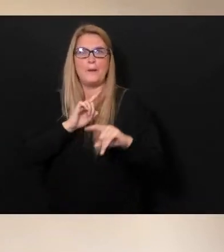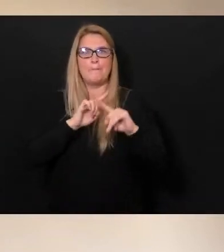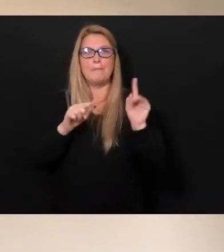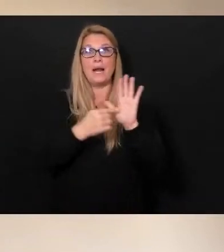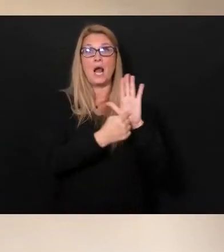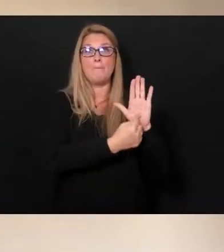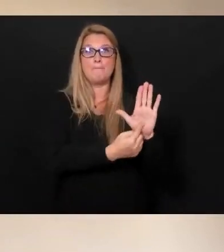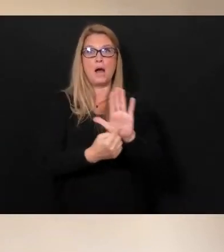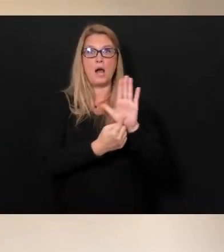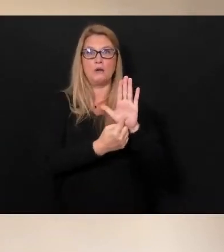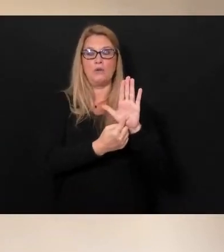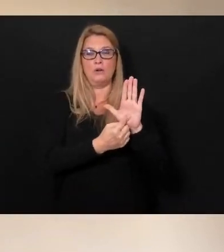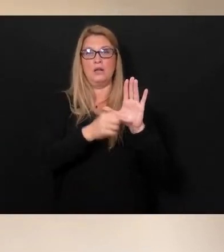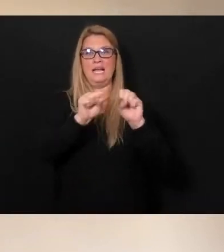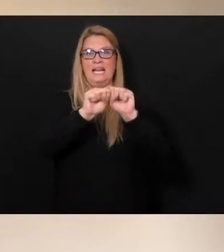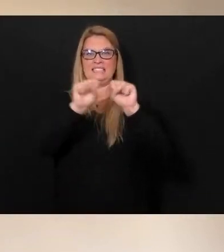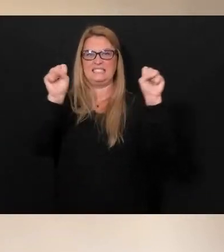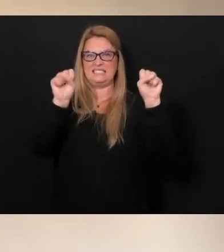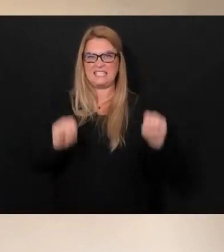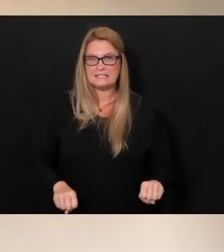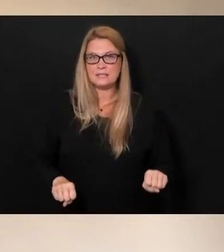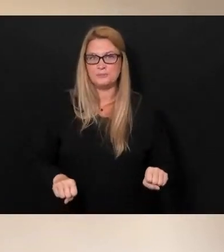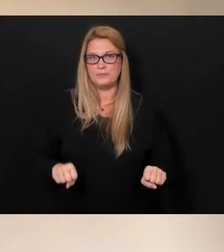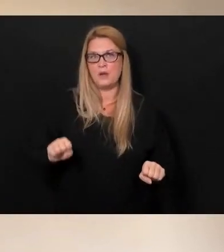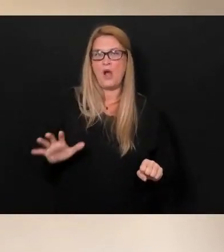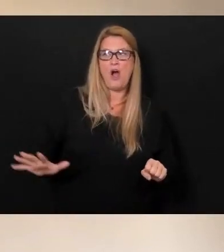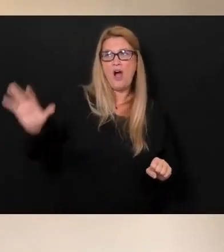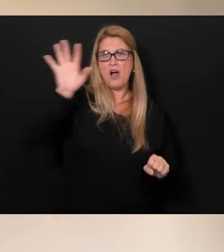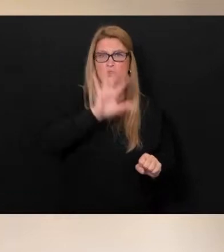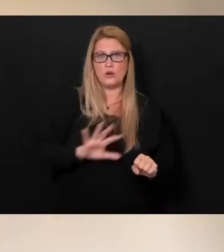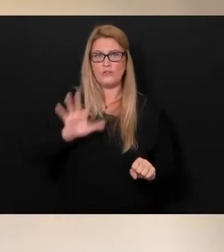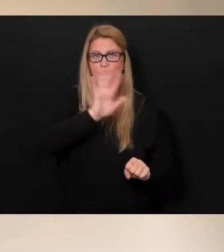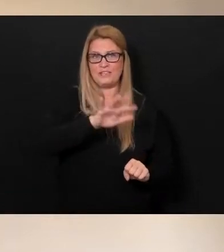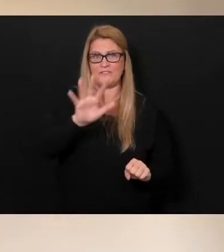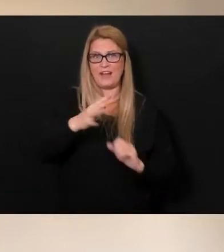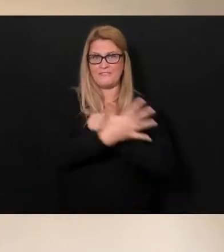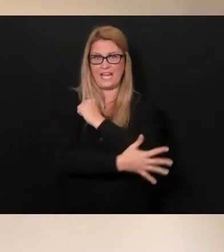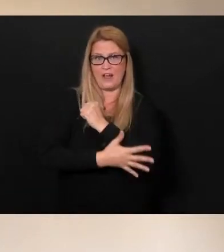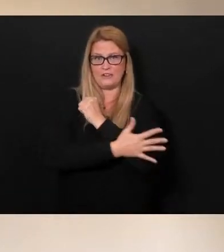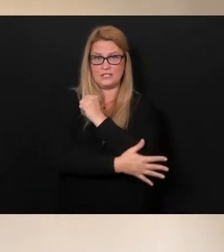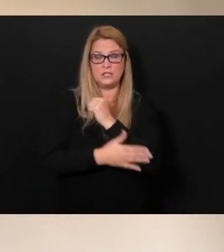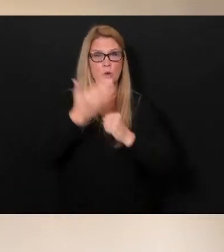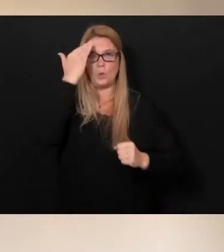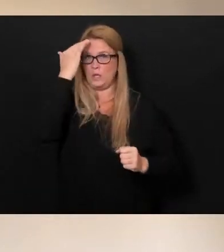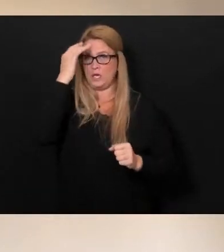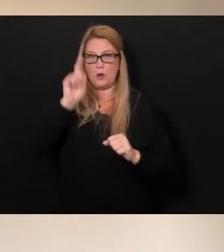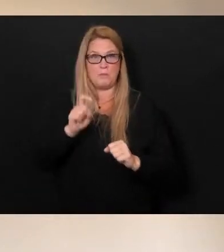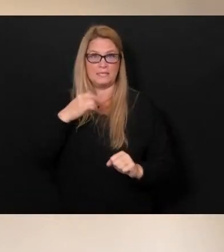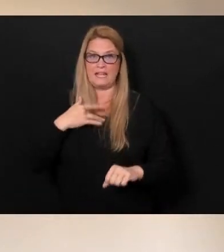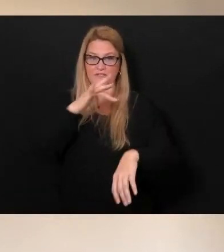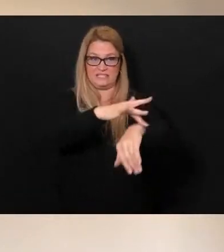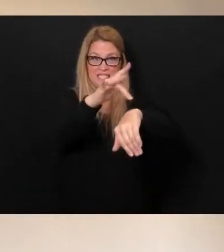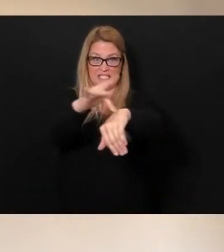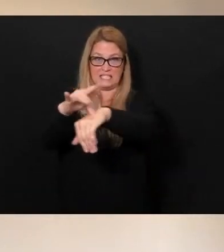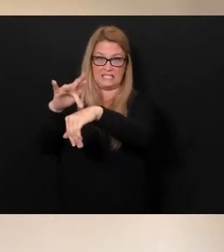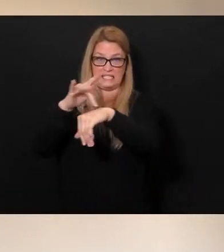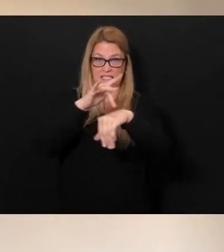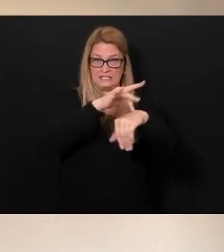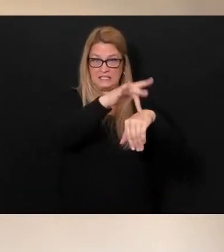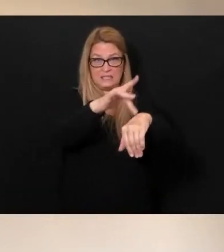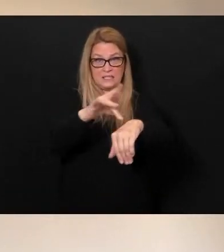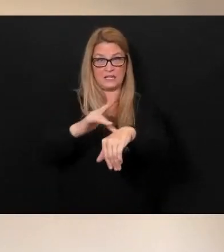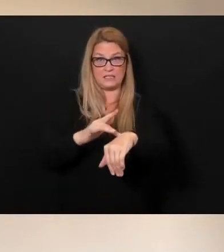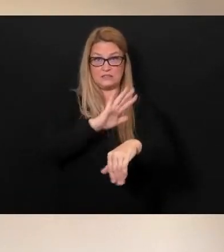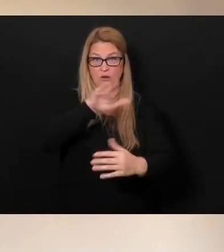a system across 55 counties, because we know we have to penetrate all 55 counties to get